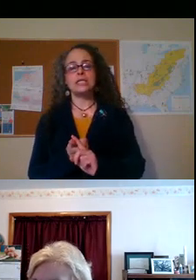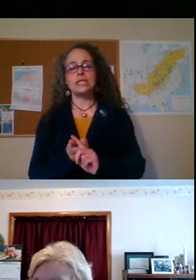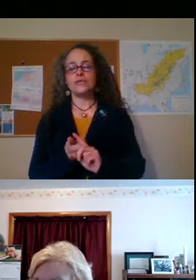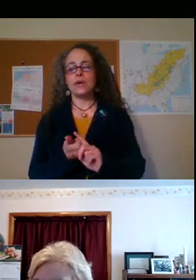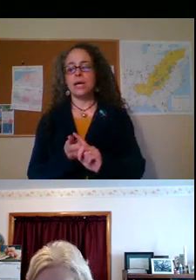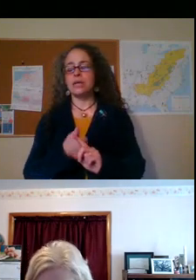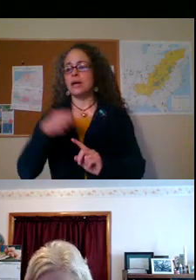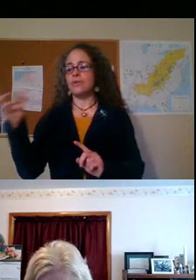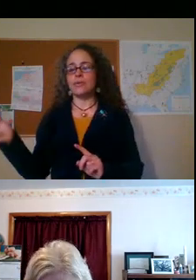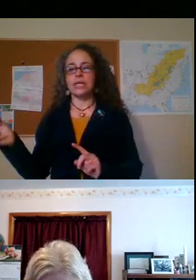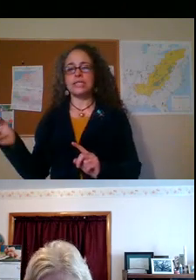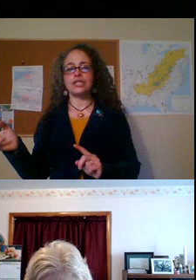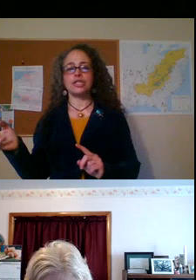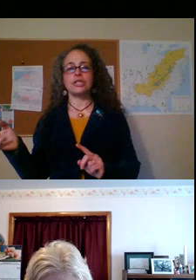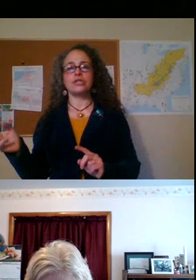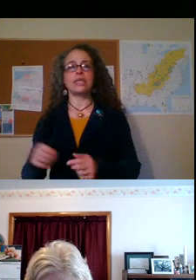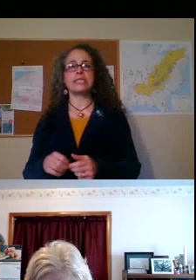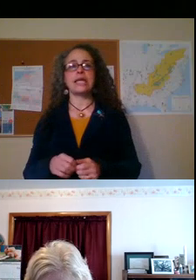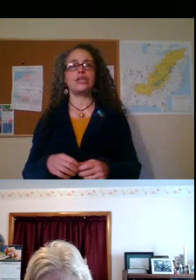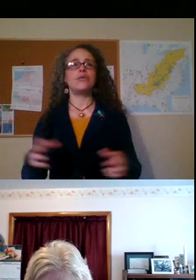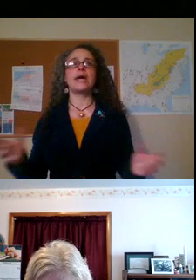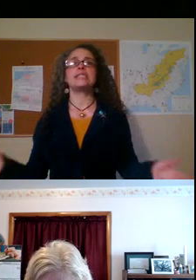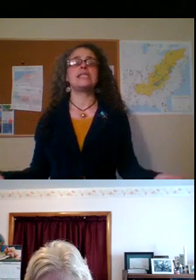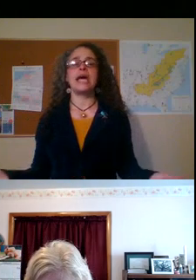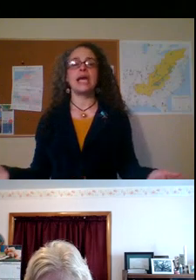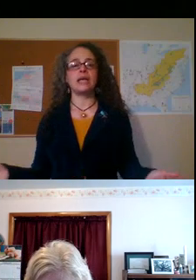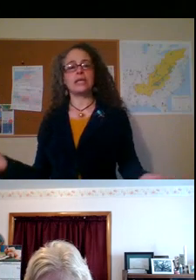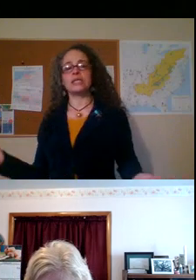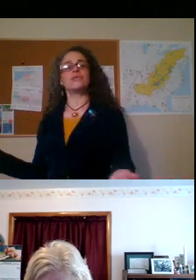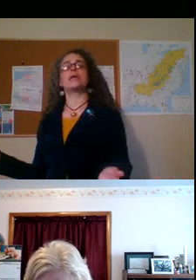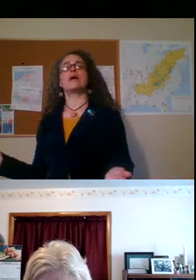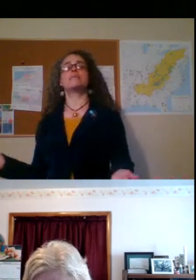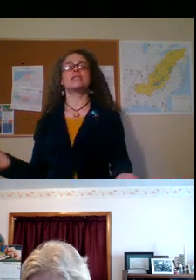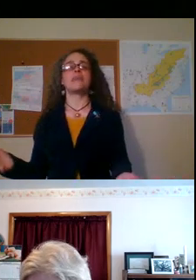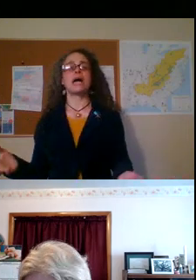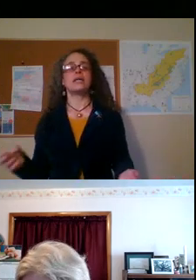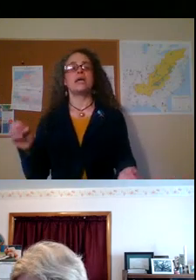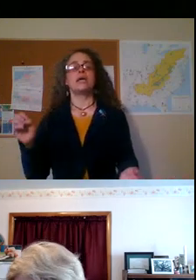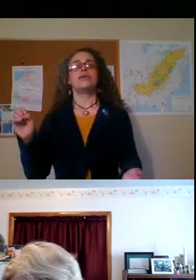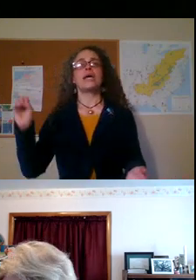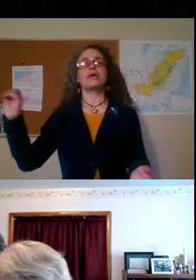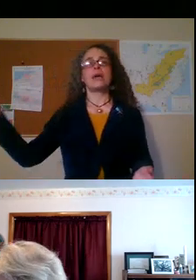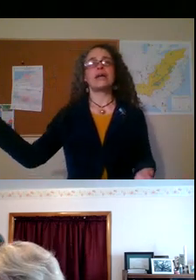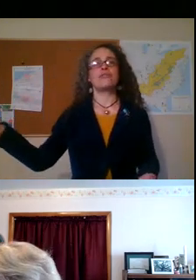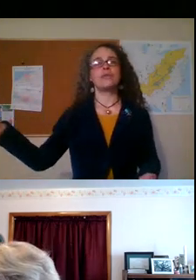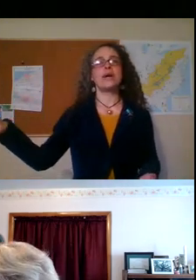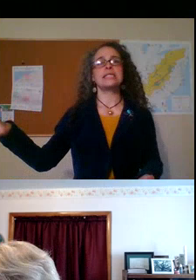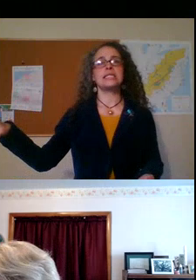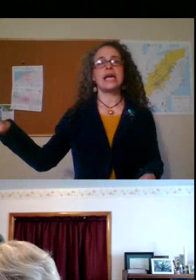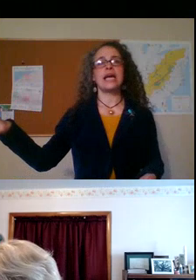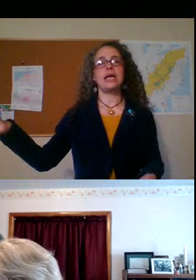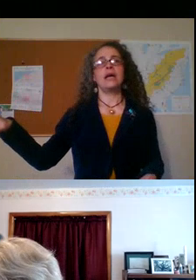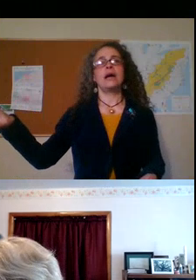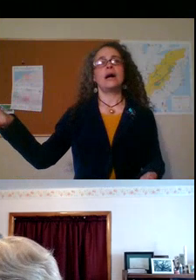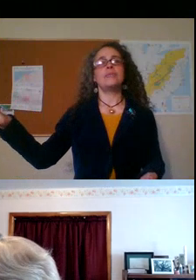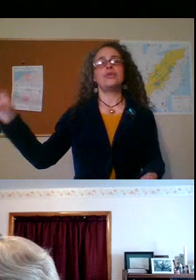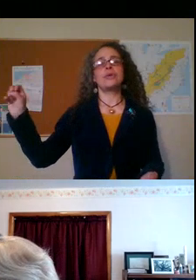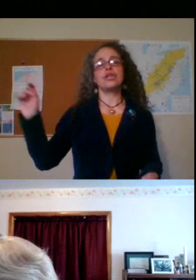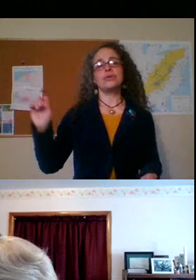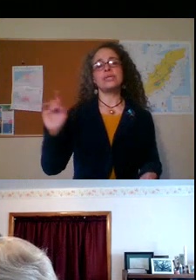federal funds from another organization. So let's say USDA, that's the one that comes to mind. You get a grant from